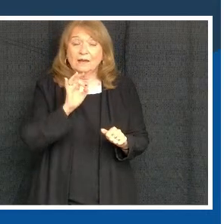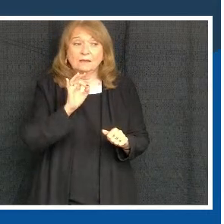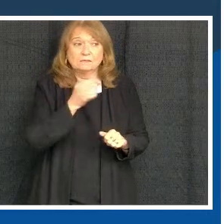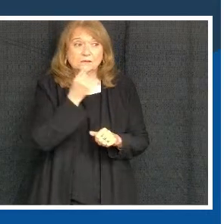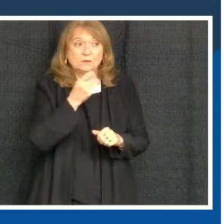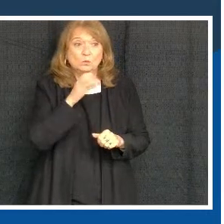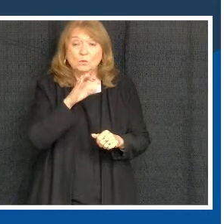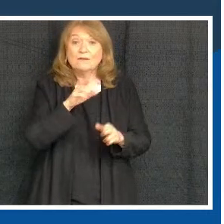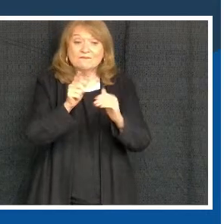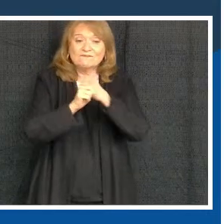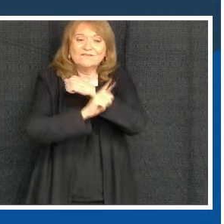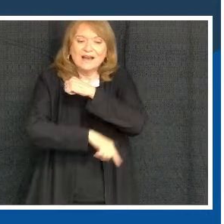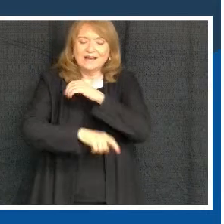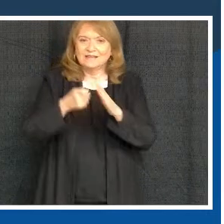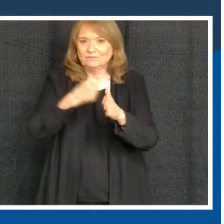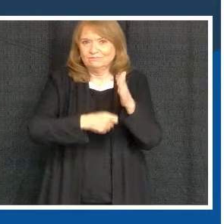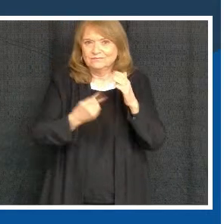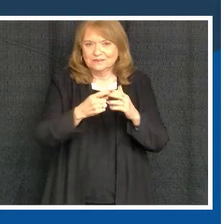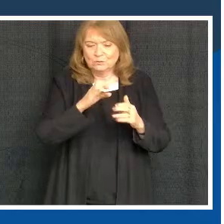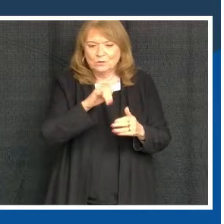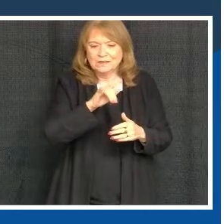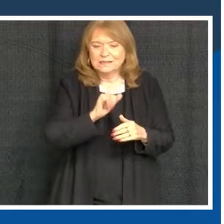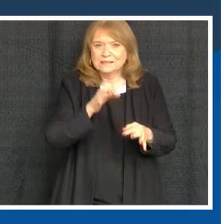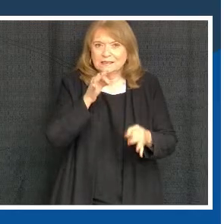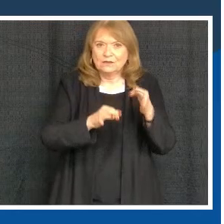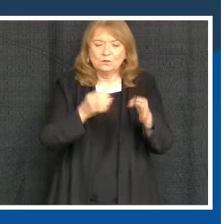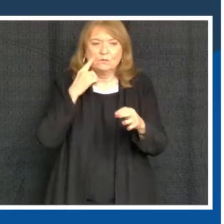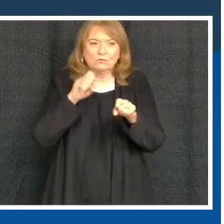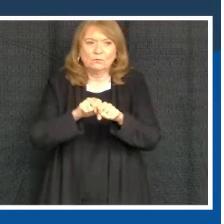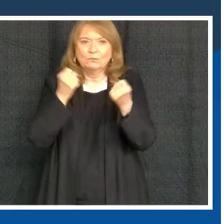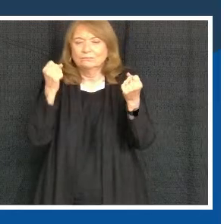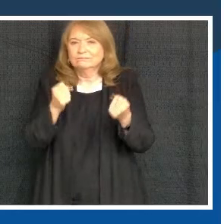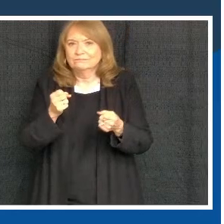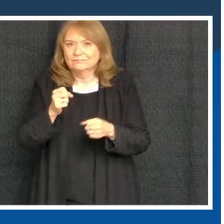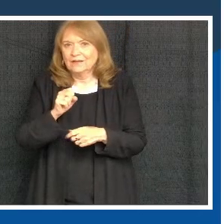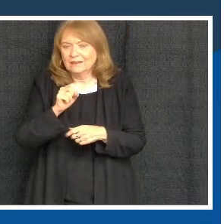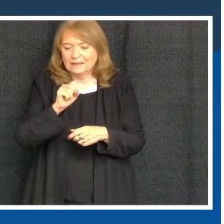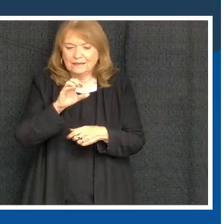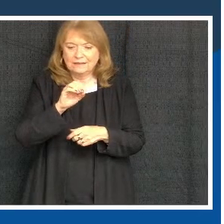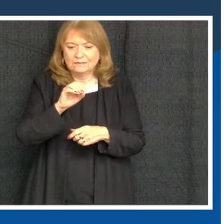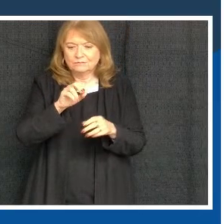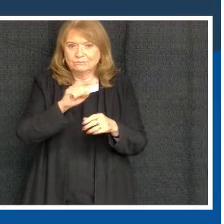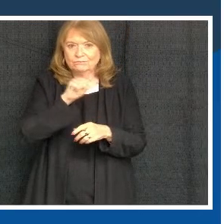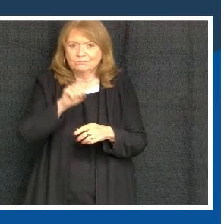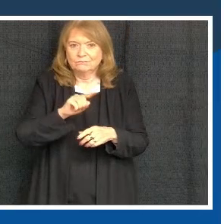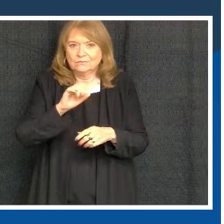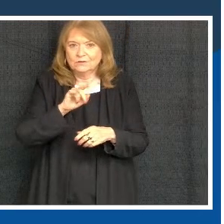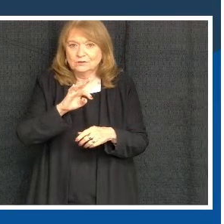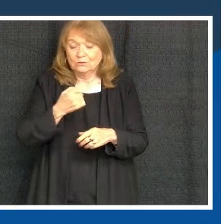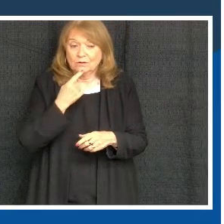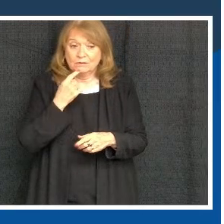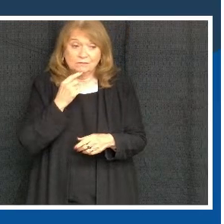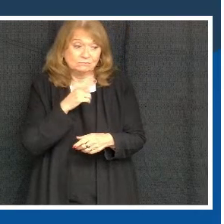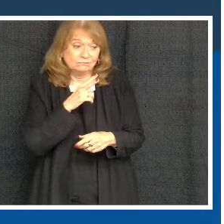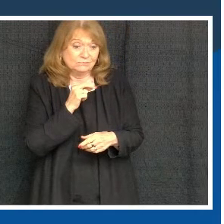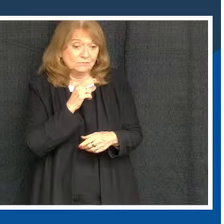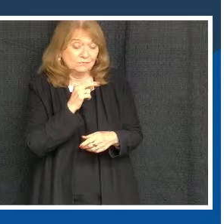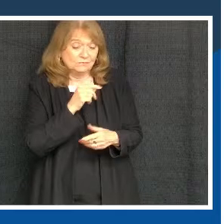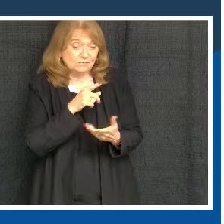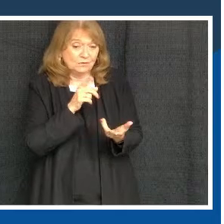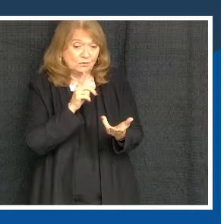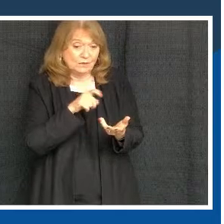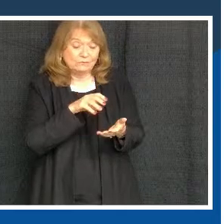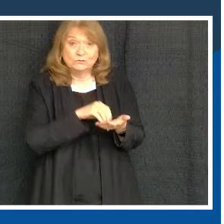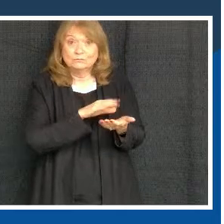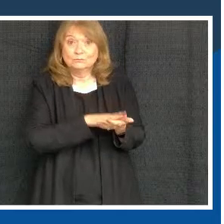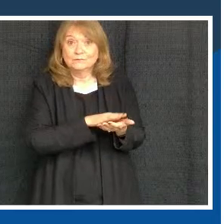court for violating the zoning ordinance? In working with Eric and Neil there, they determined no, it's probably needs to be put that language in